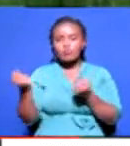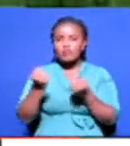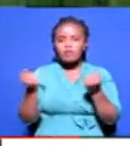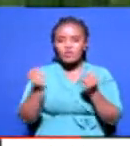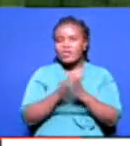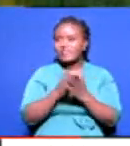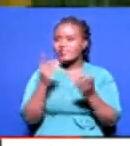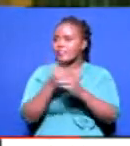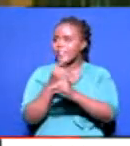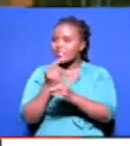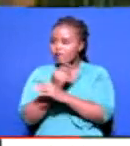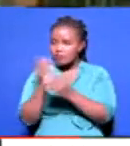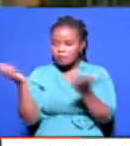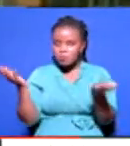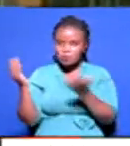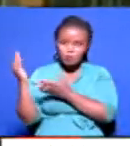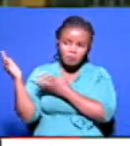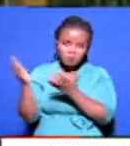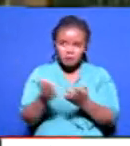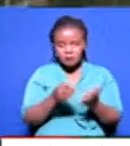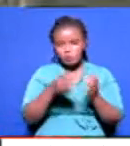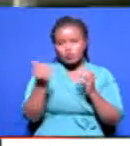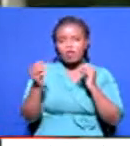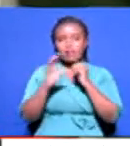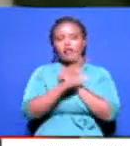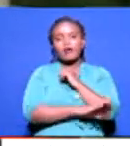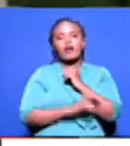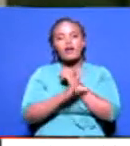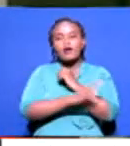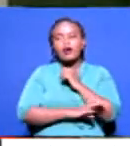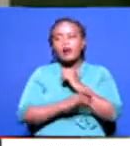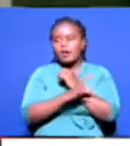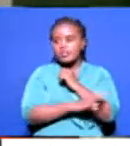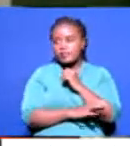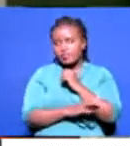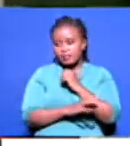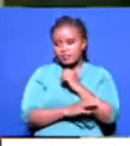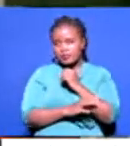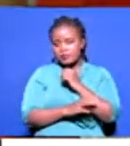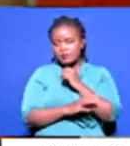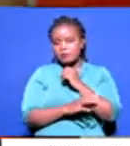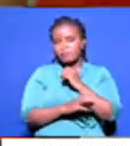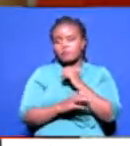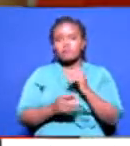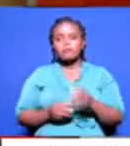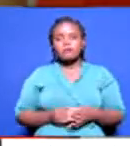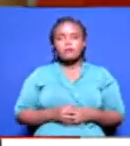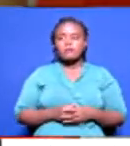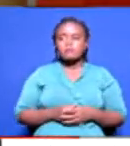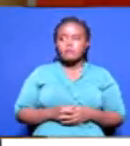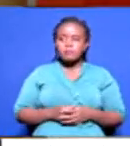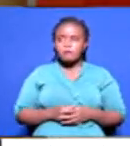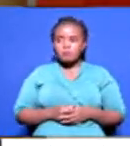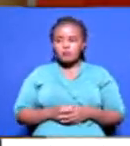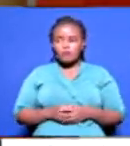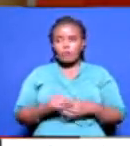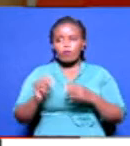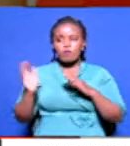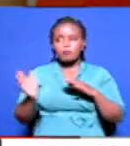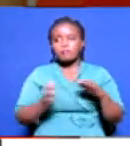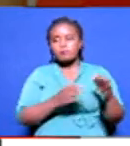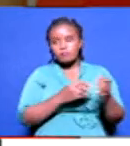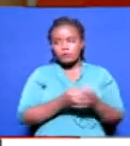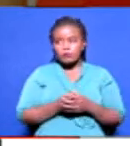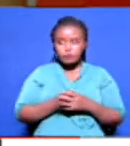on transit to other countries. Regina Manyara reporting for Prime Edition. The government is